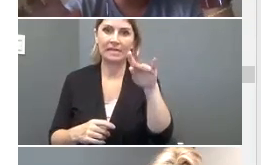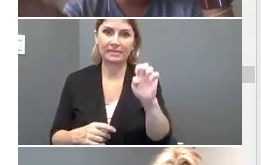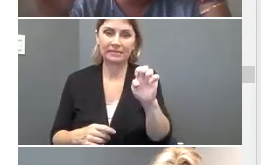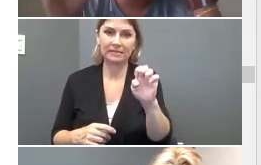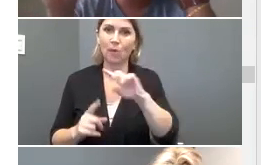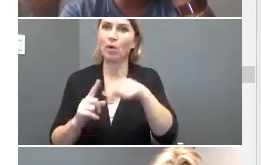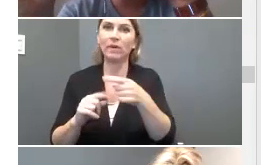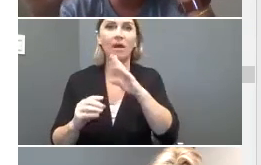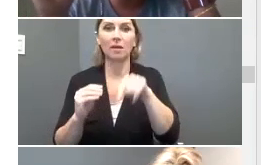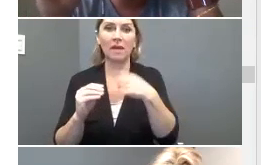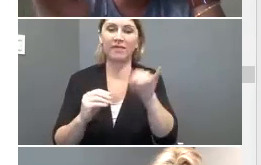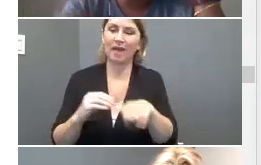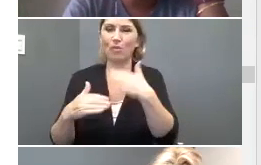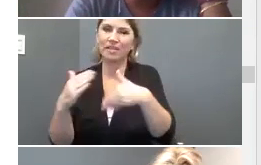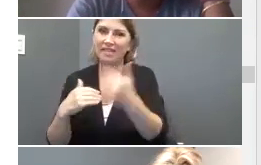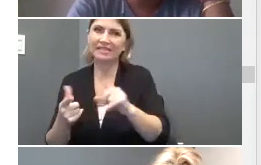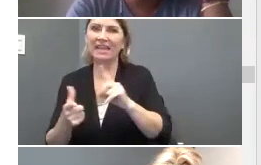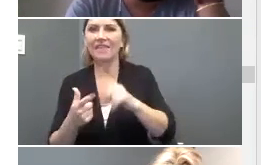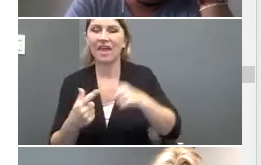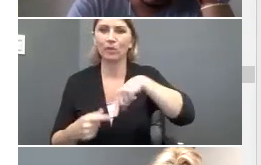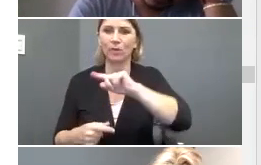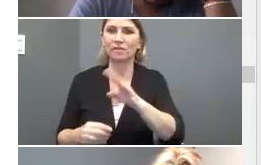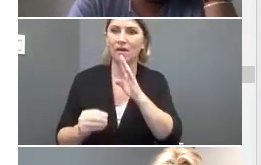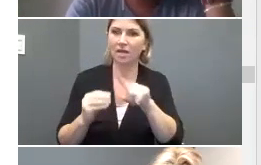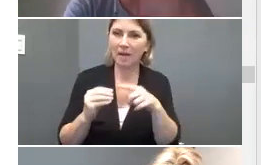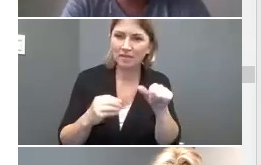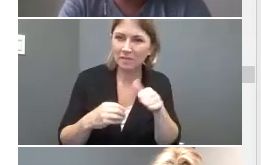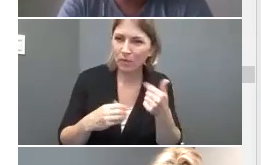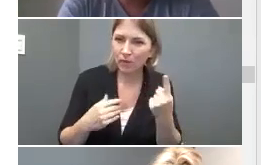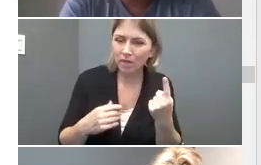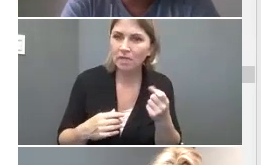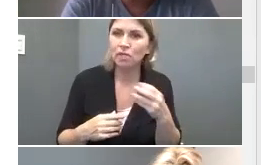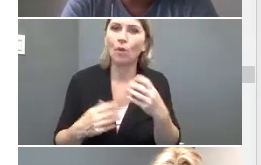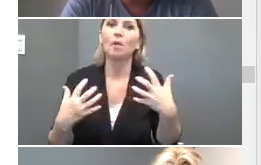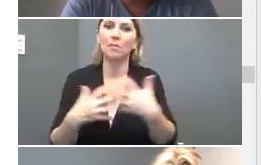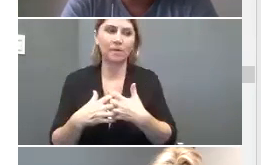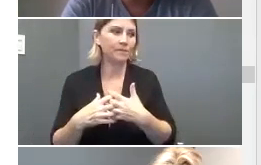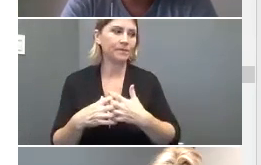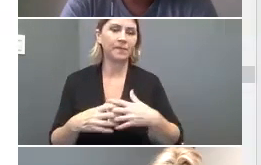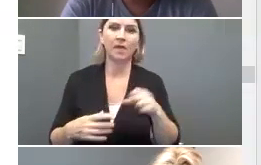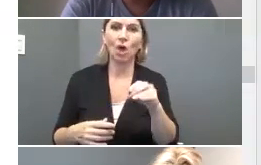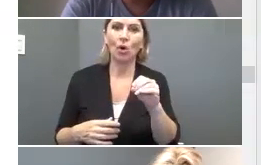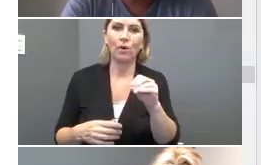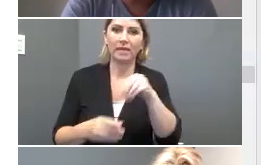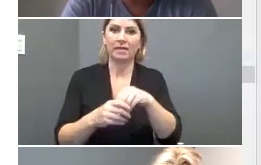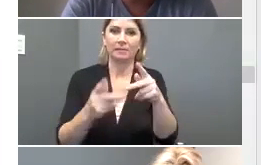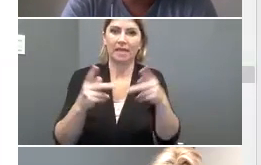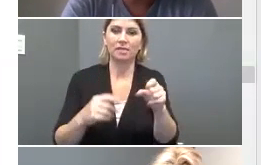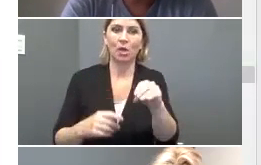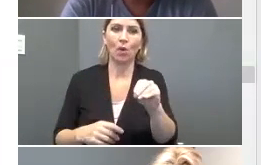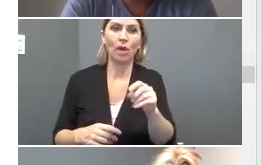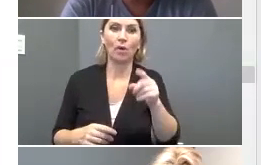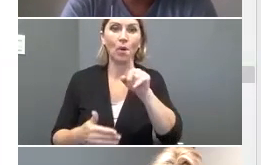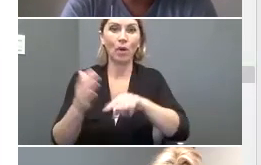merge process, and then we will talk about in place merging procedures. But it's essentially what people usually